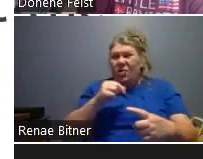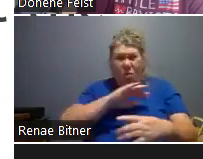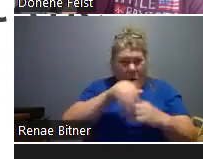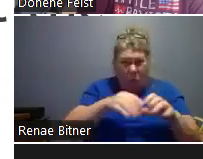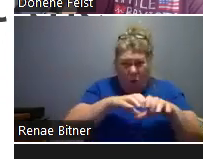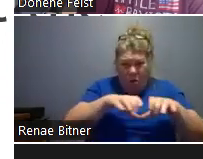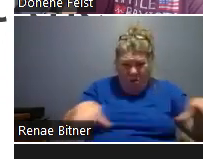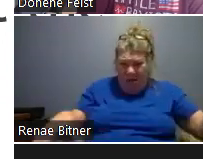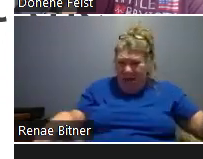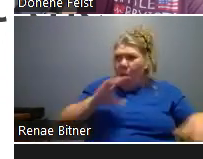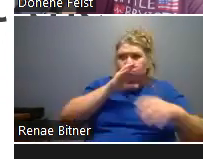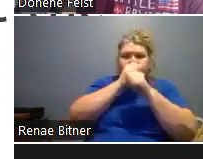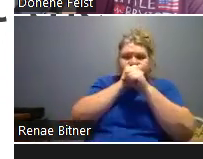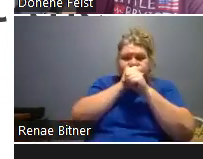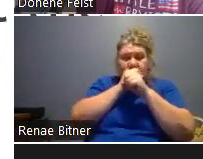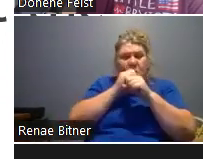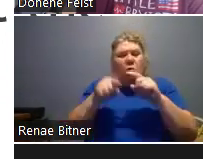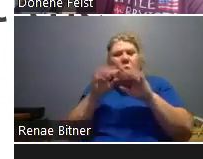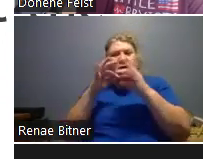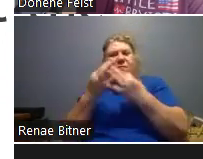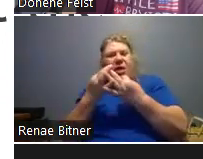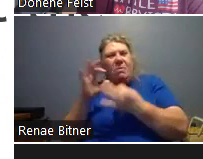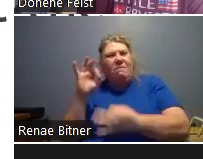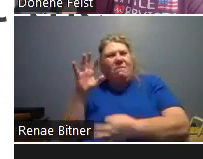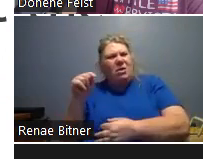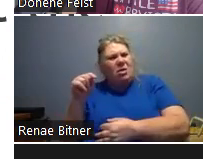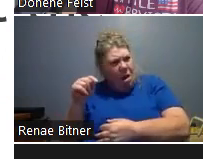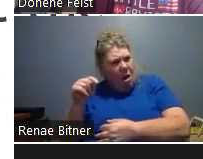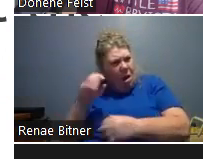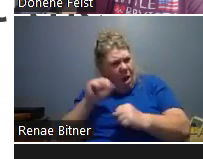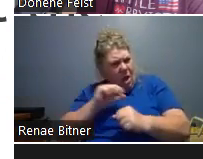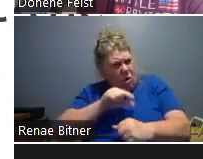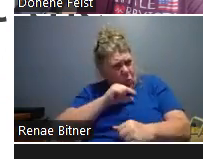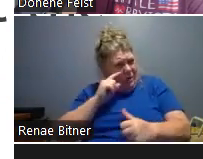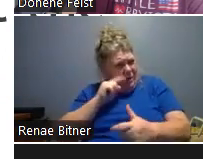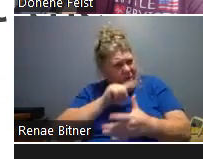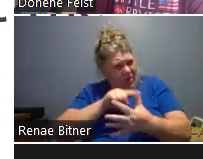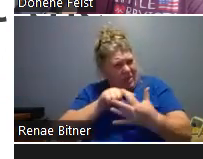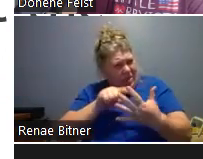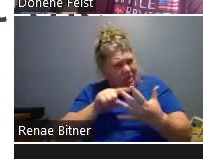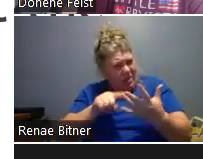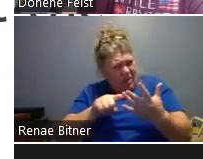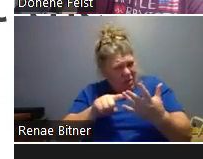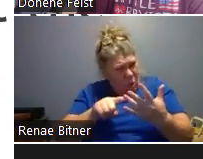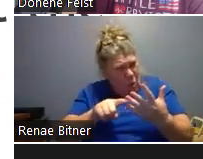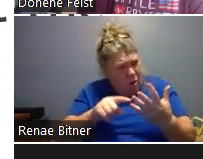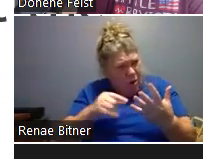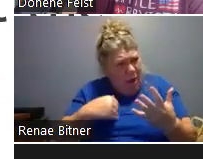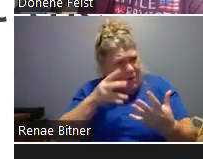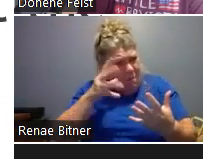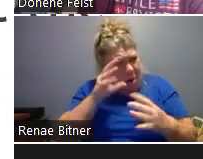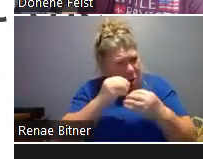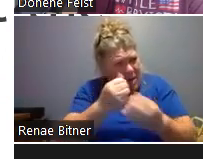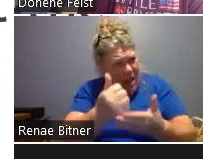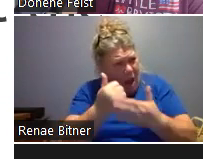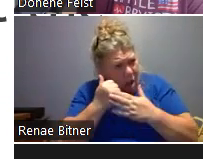family finds out that they may have qualified for A, B, C, or D, or that there was a parent organization out there that could have helped them